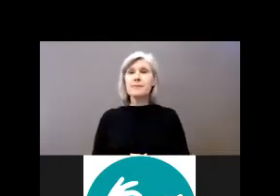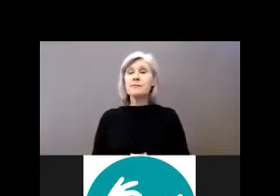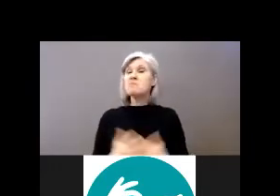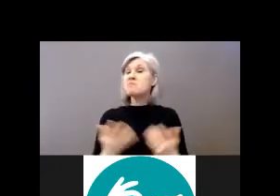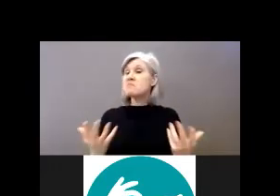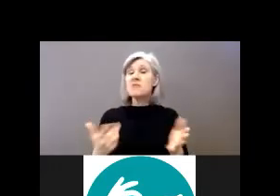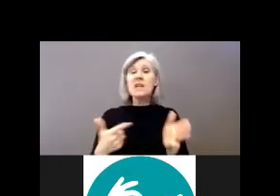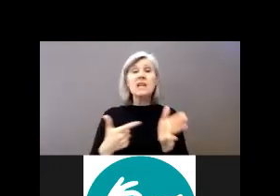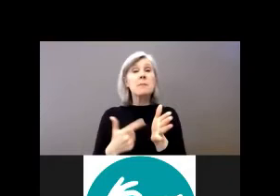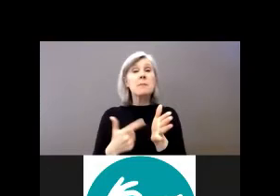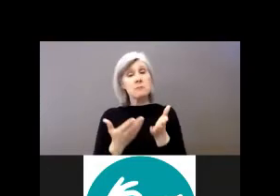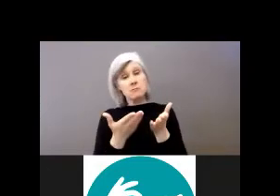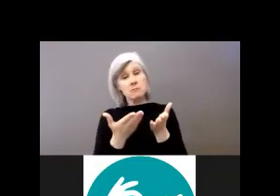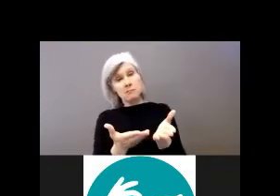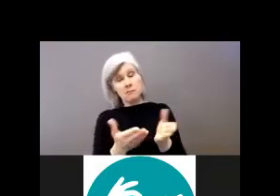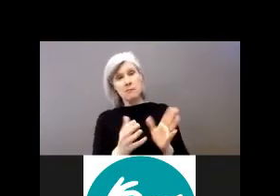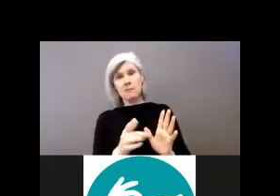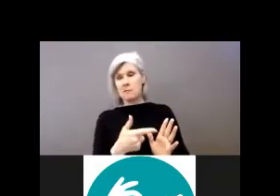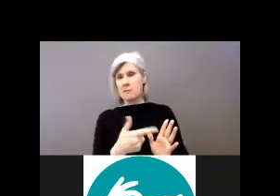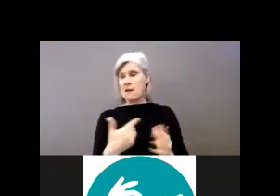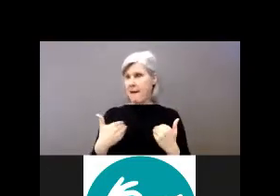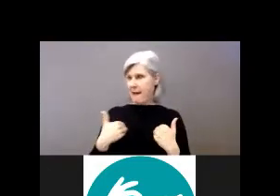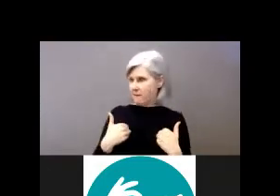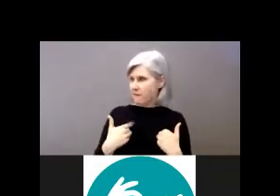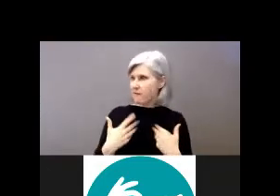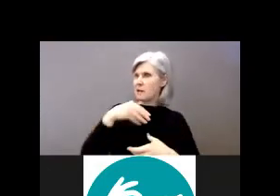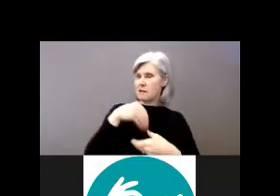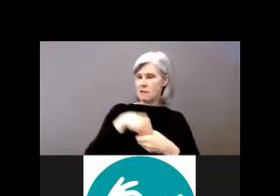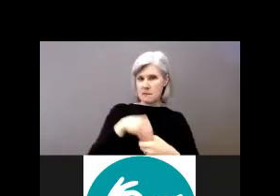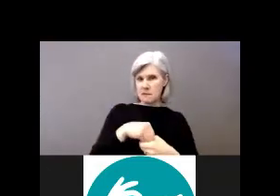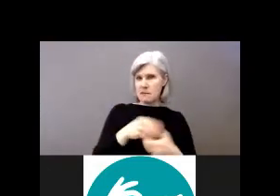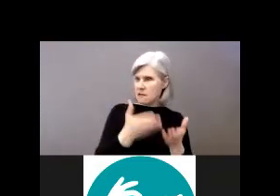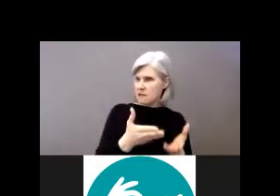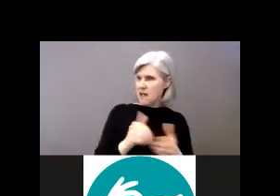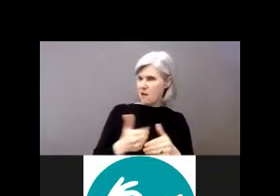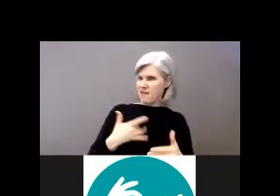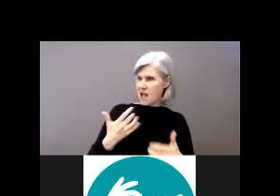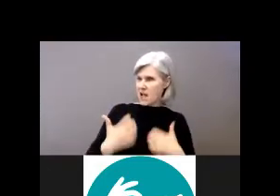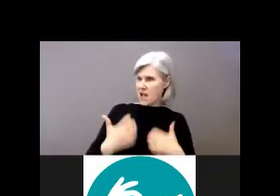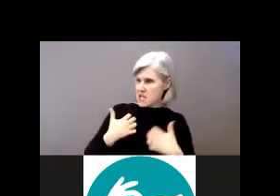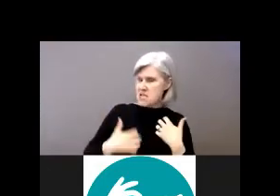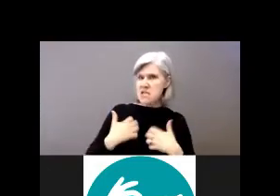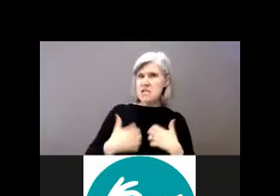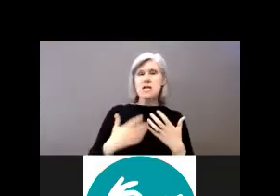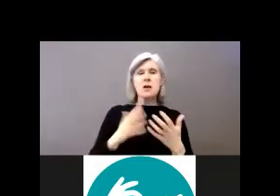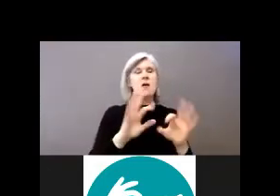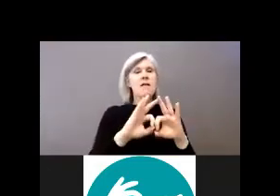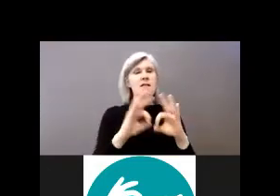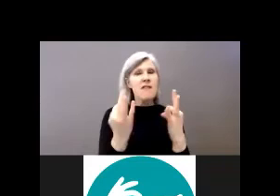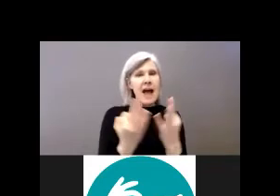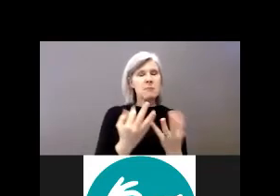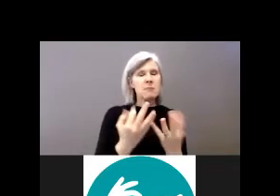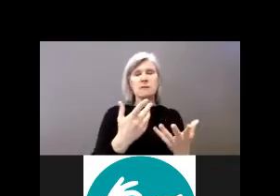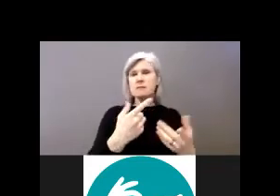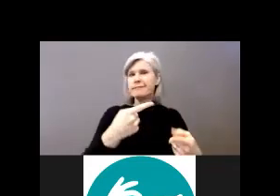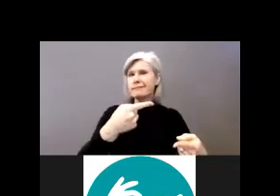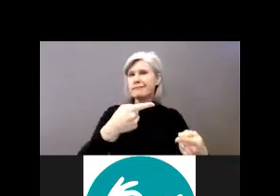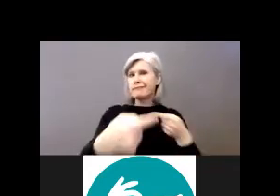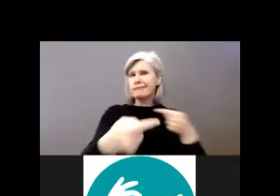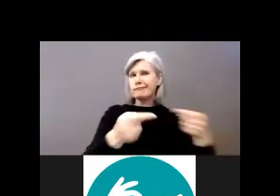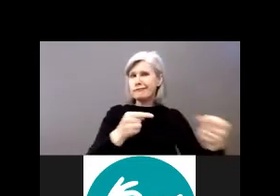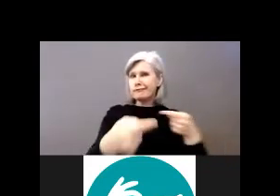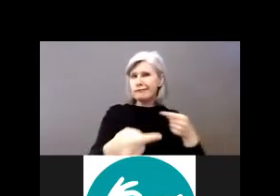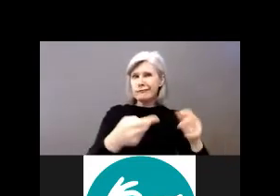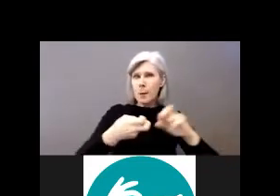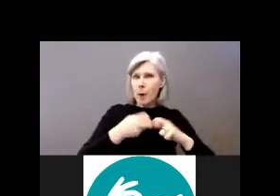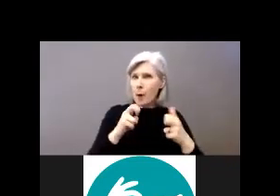these symptoms. They're frustrated. There's conflict going on in the family. And, physicians or clinicians don't have